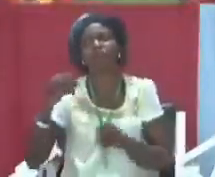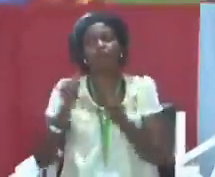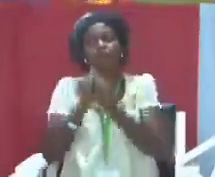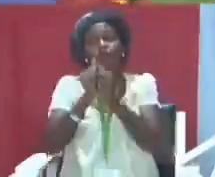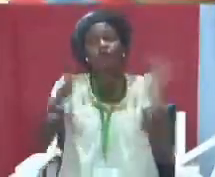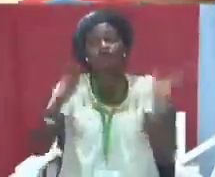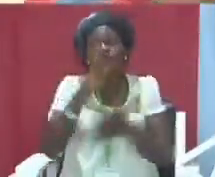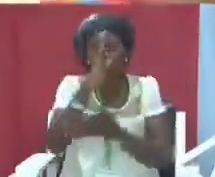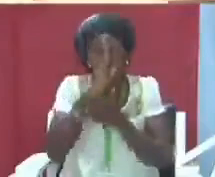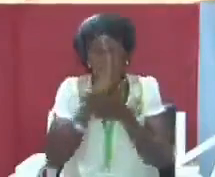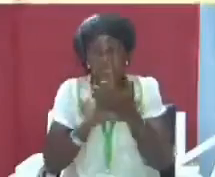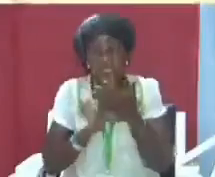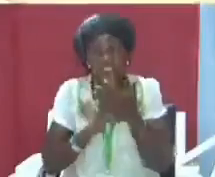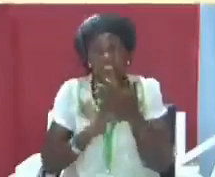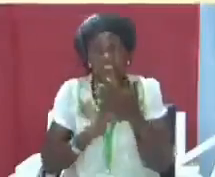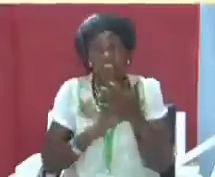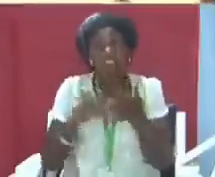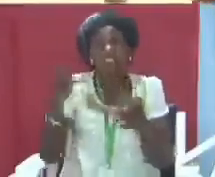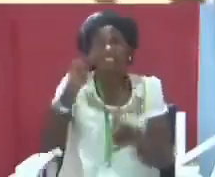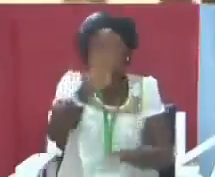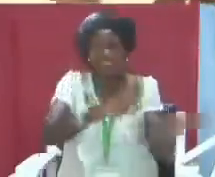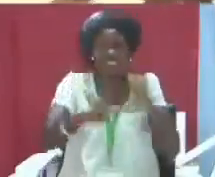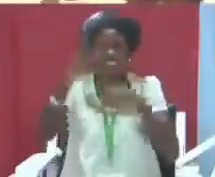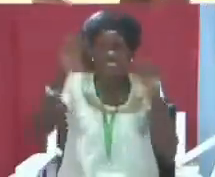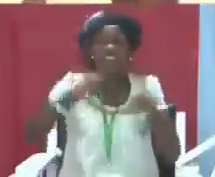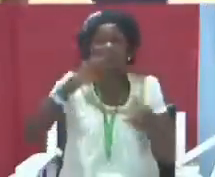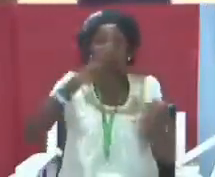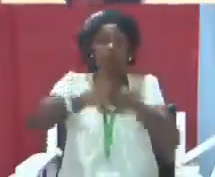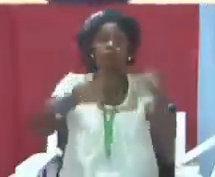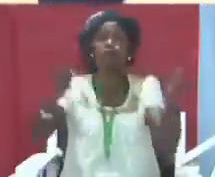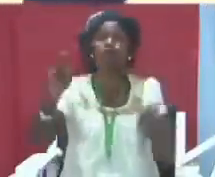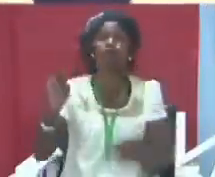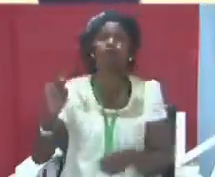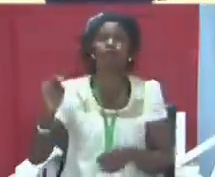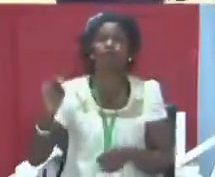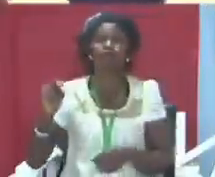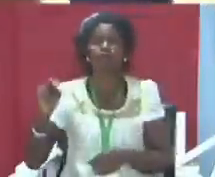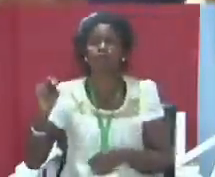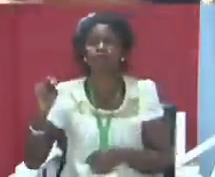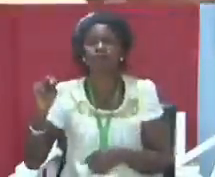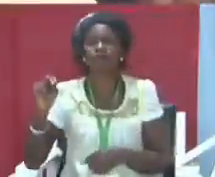Without humility, the siege cannot be broken.